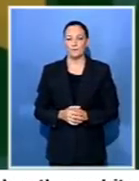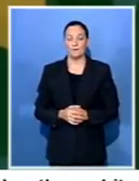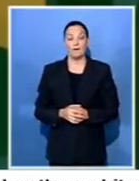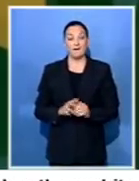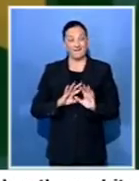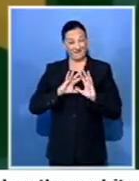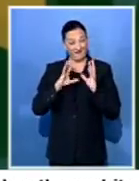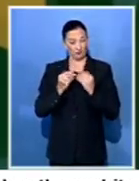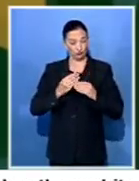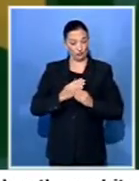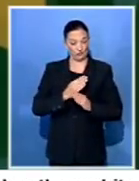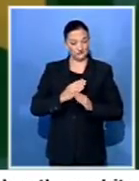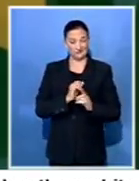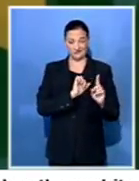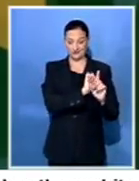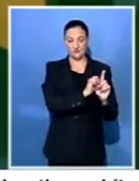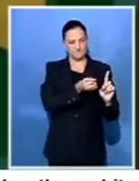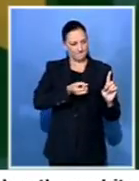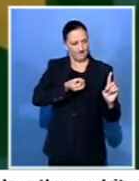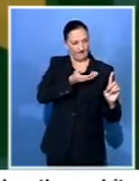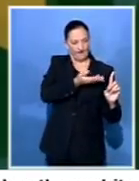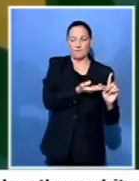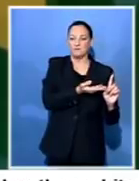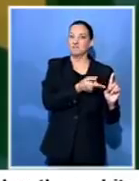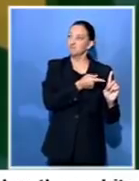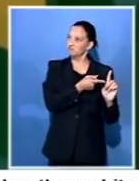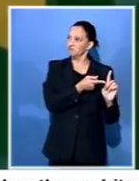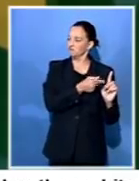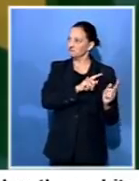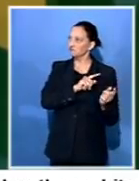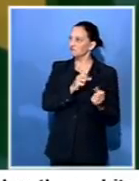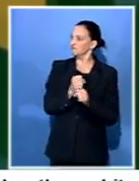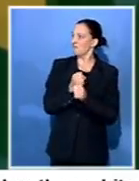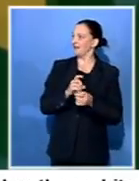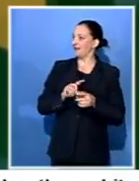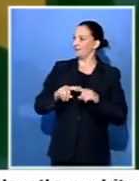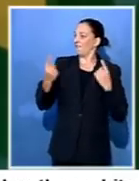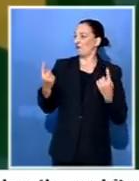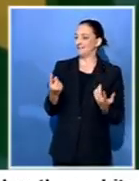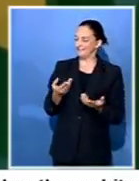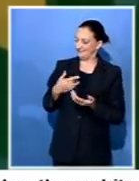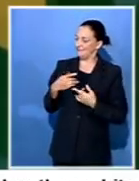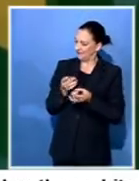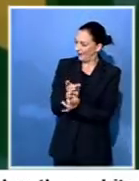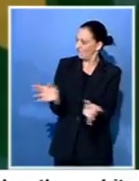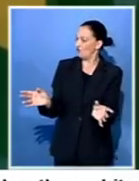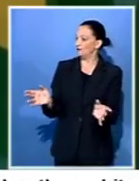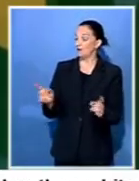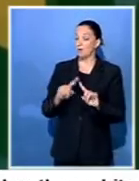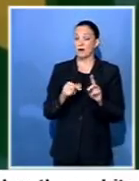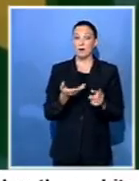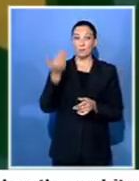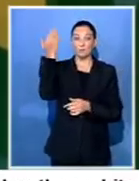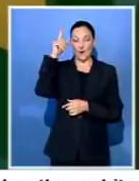In all tasks that he was given, he made a difference. When former President